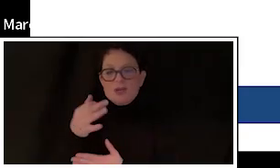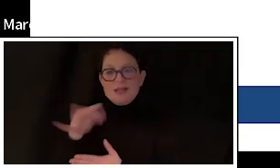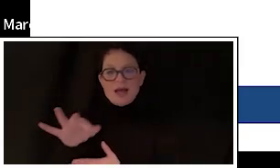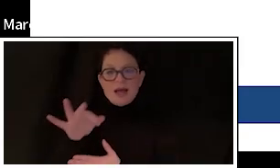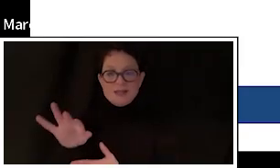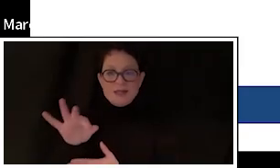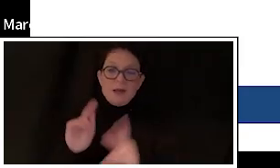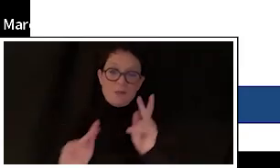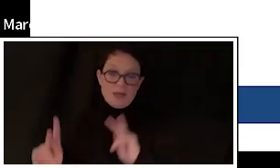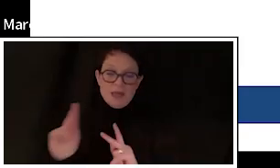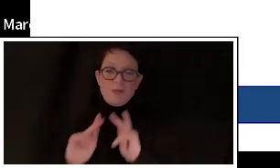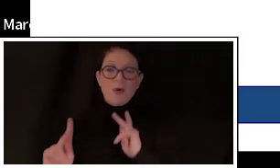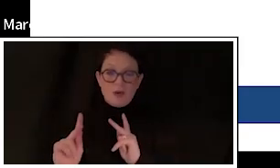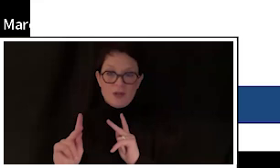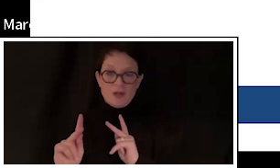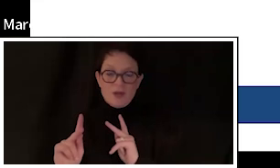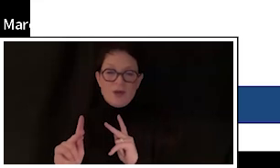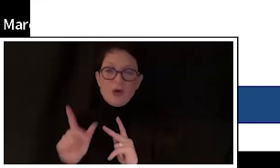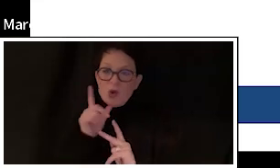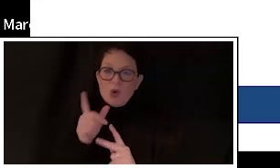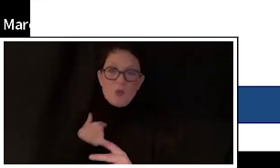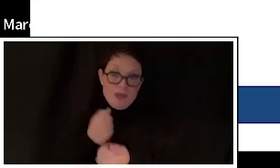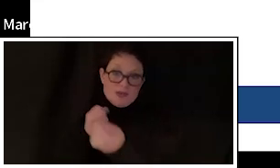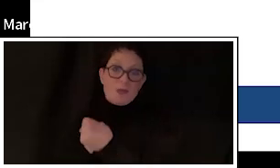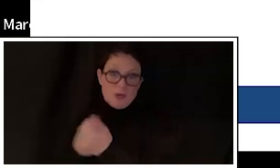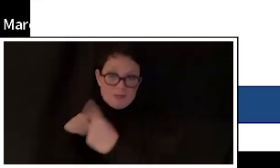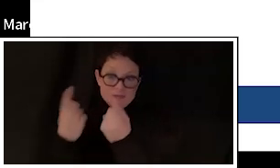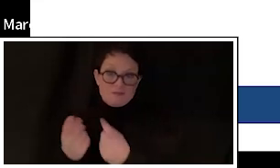2,119 individuals who overall are being supported.